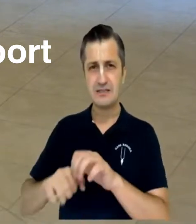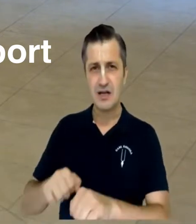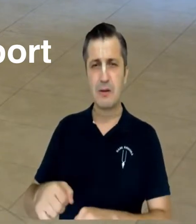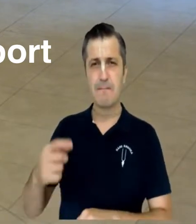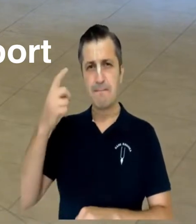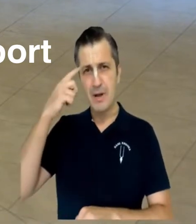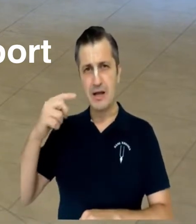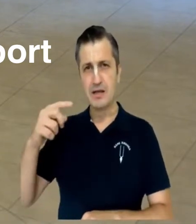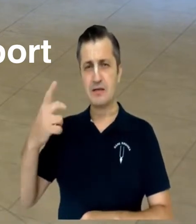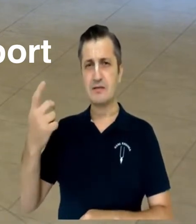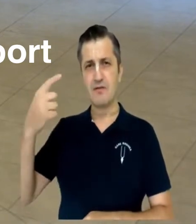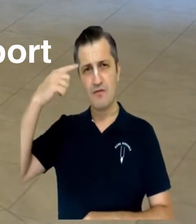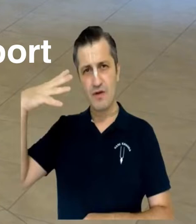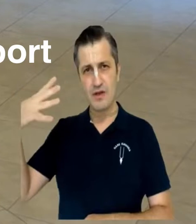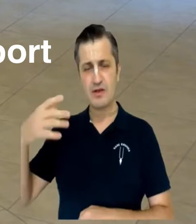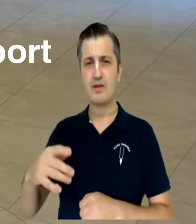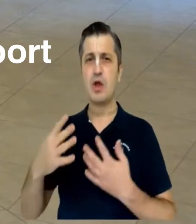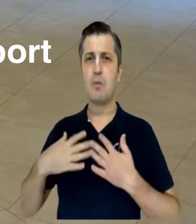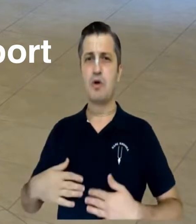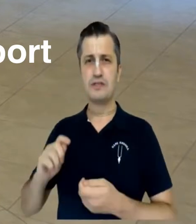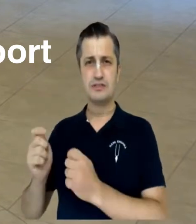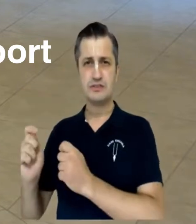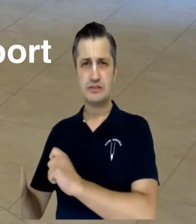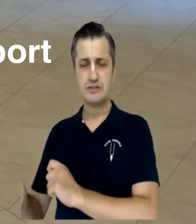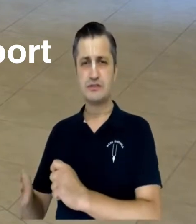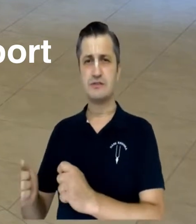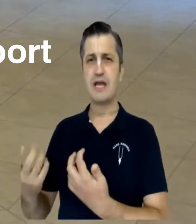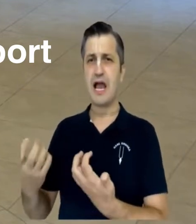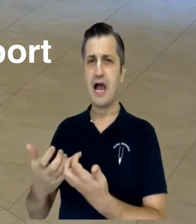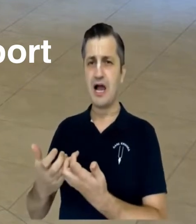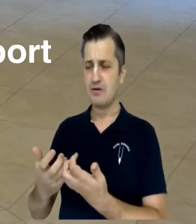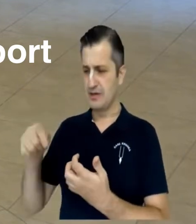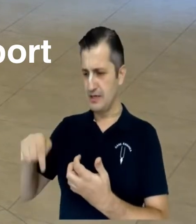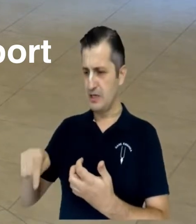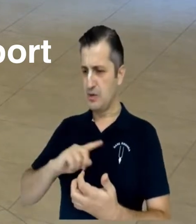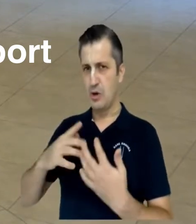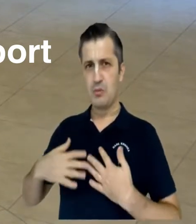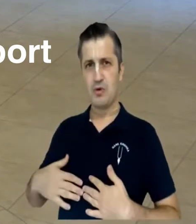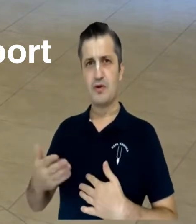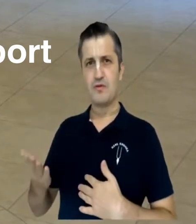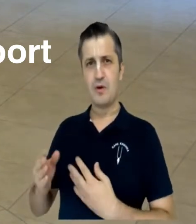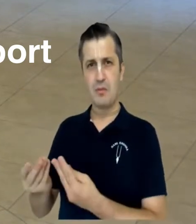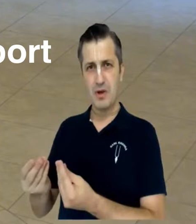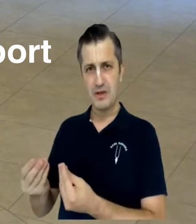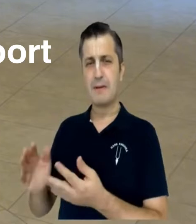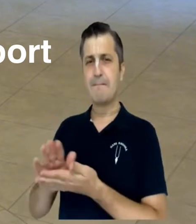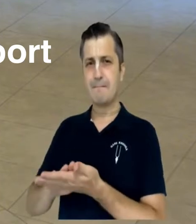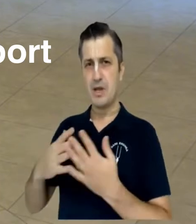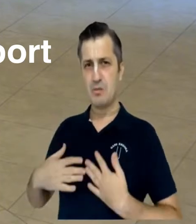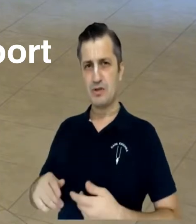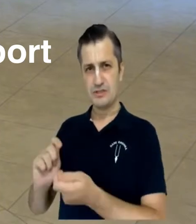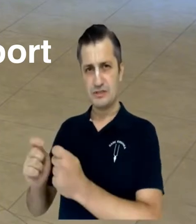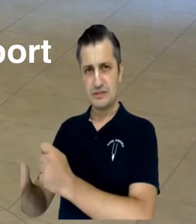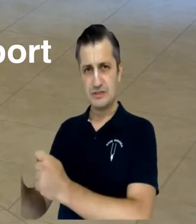conditioned, his body changes due to contact with matter. Matter is changing, so the living entity appears to be changing. But